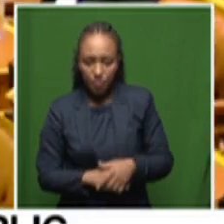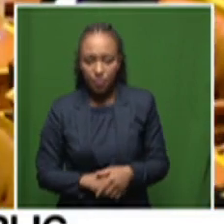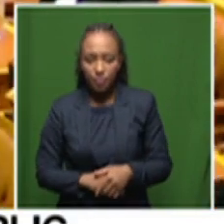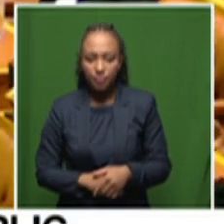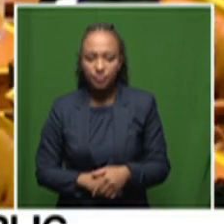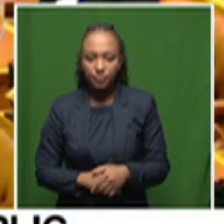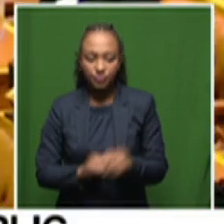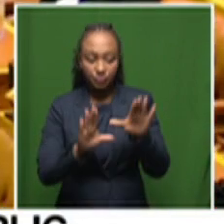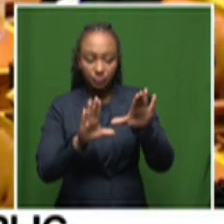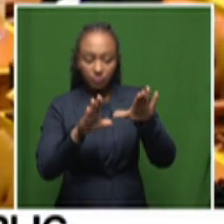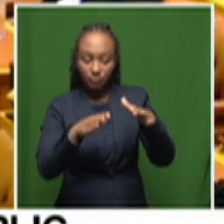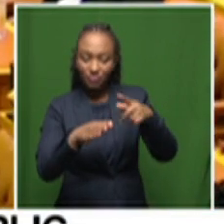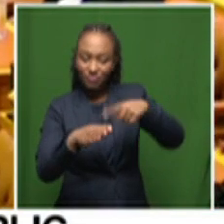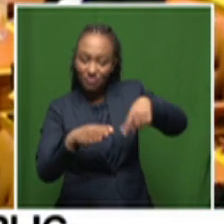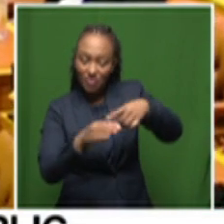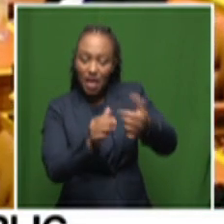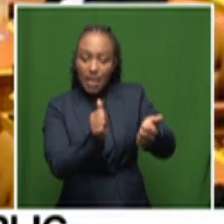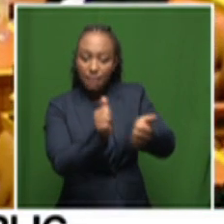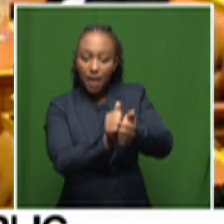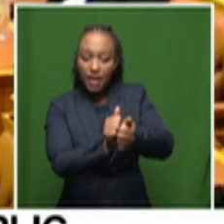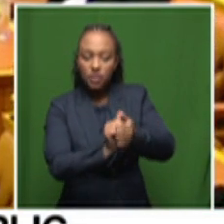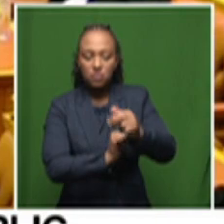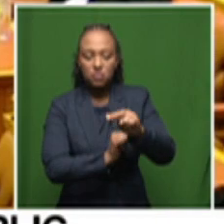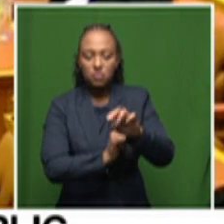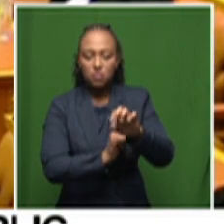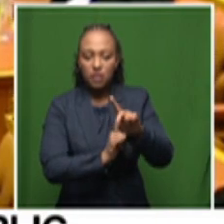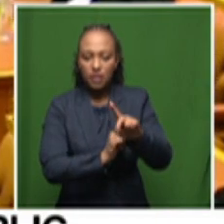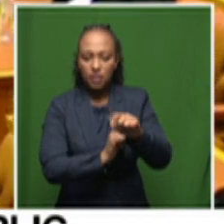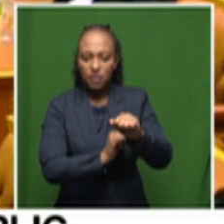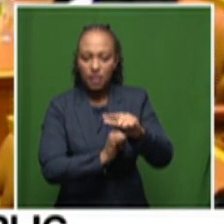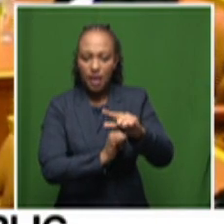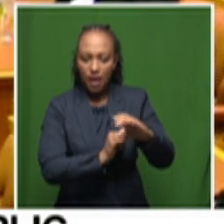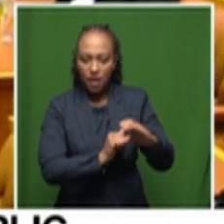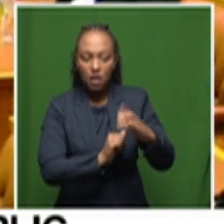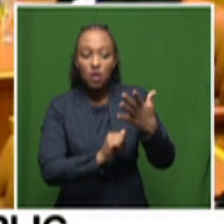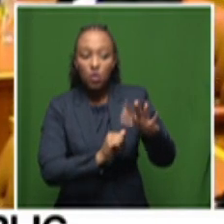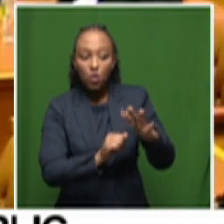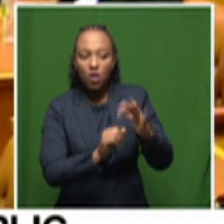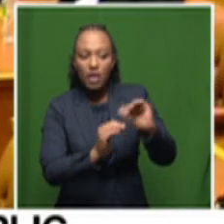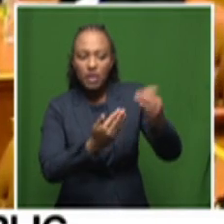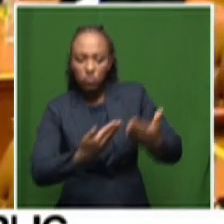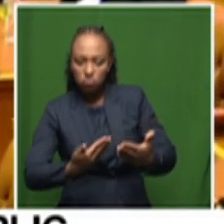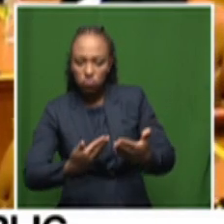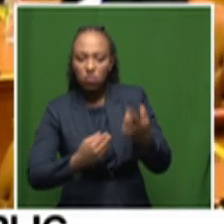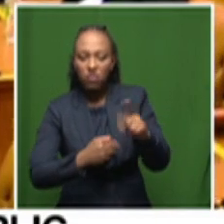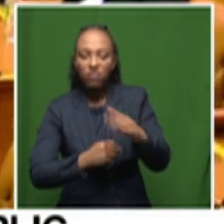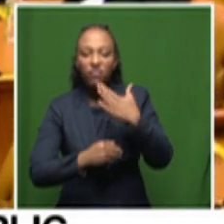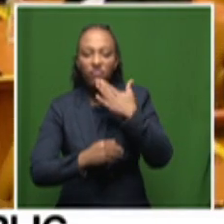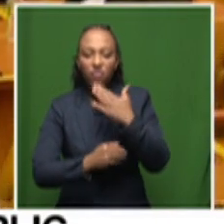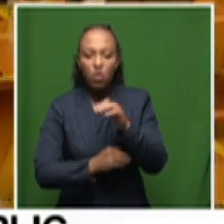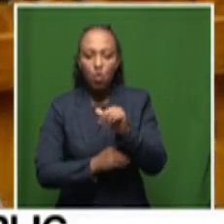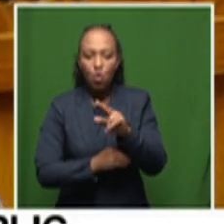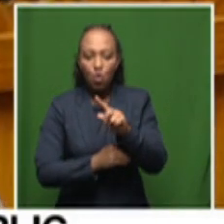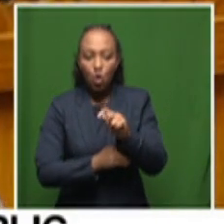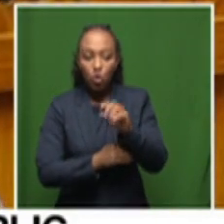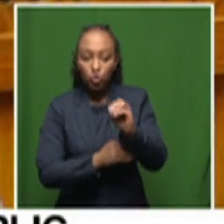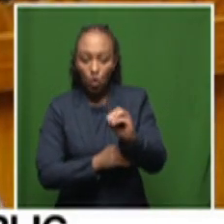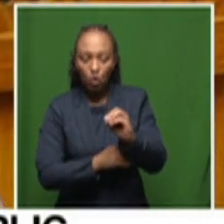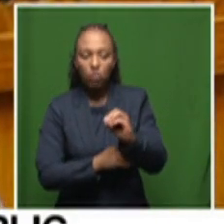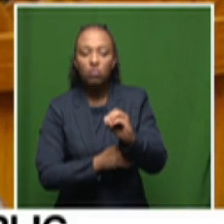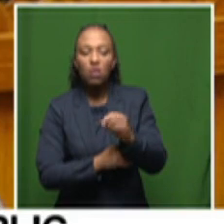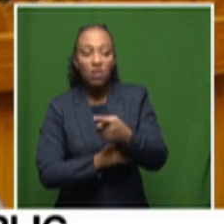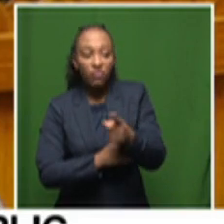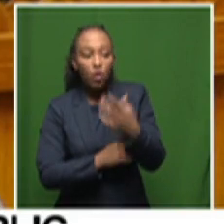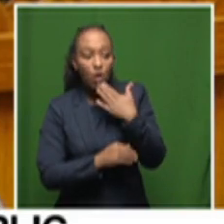The NADLAG constituencies also agree to accelerate the introduction of auto-enrollment for